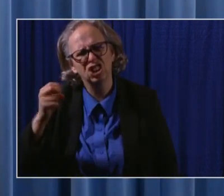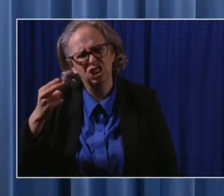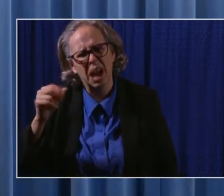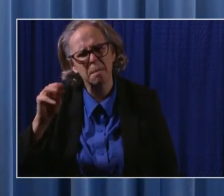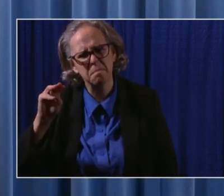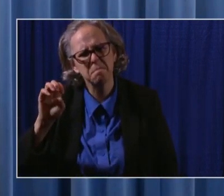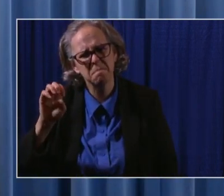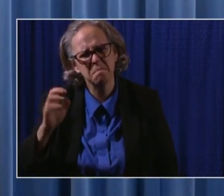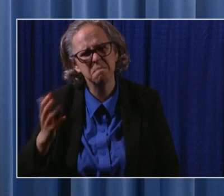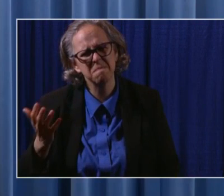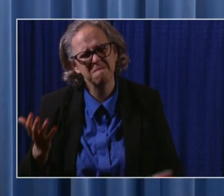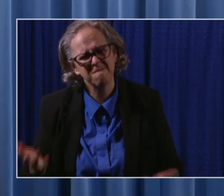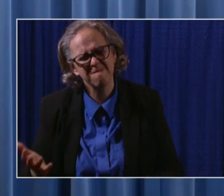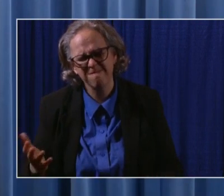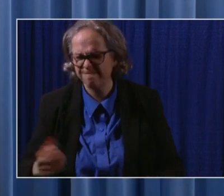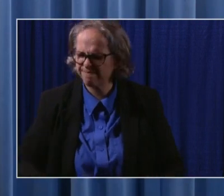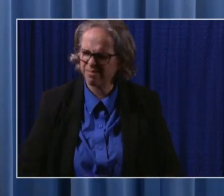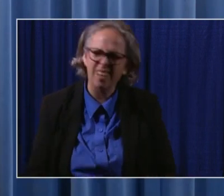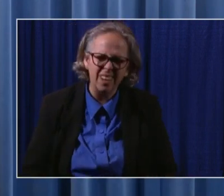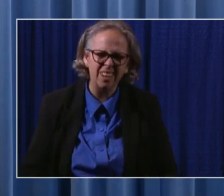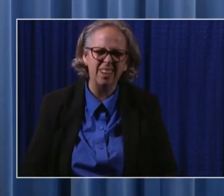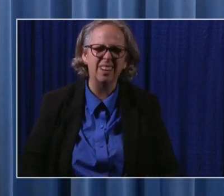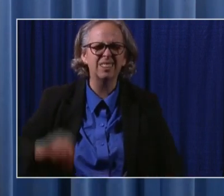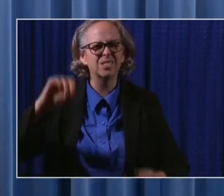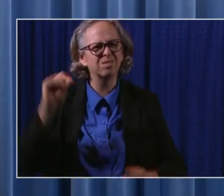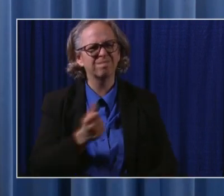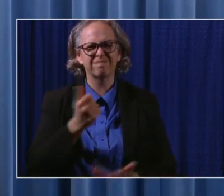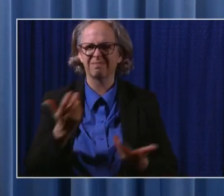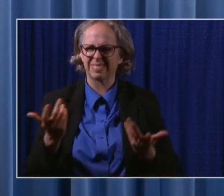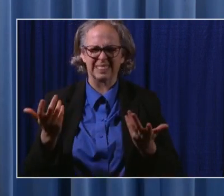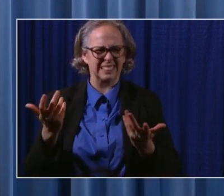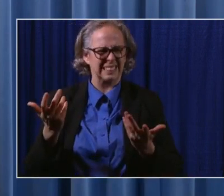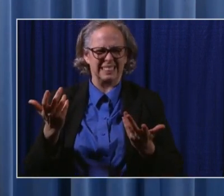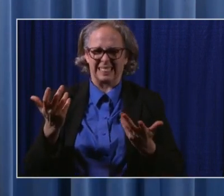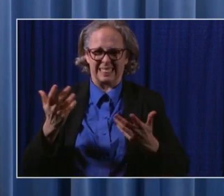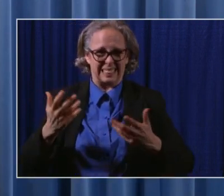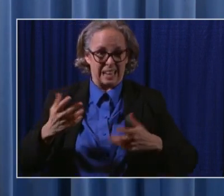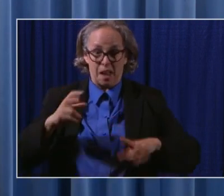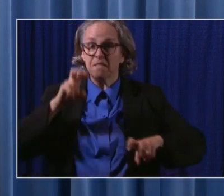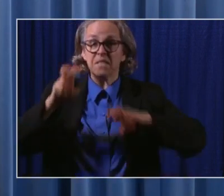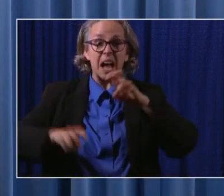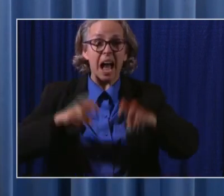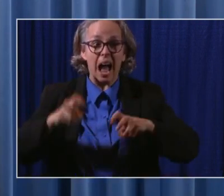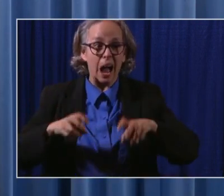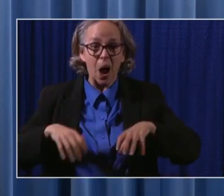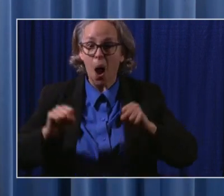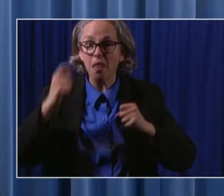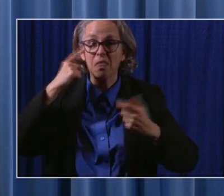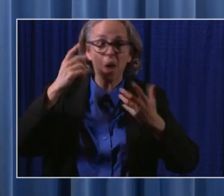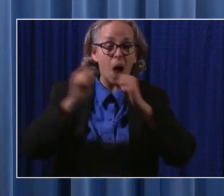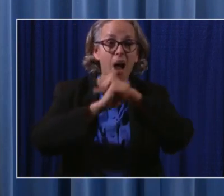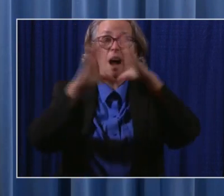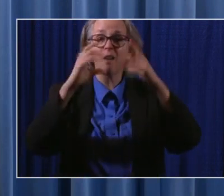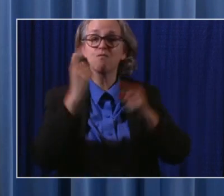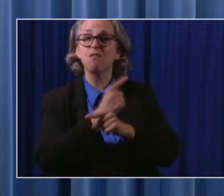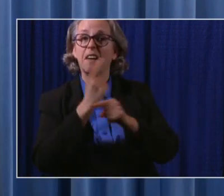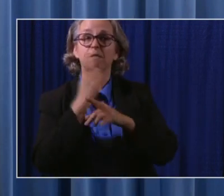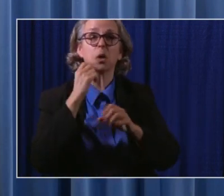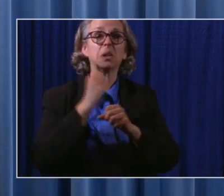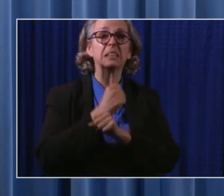So it's clear that we cannot have fairs that are safe full fairs.